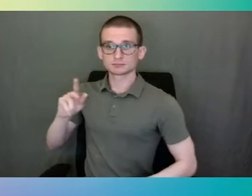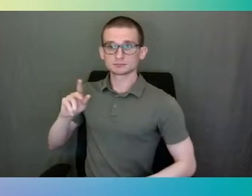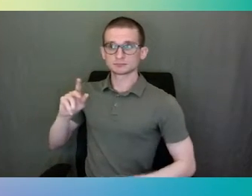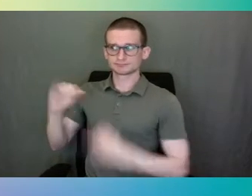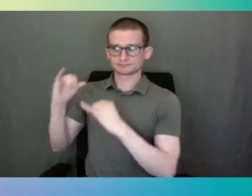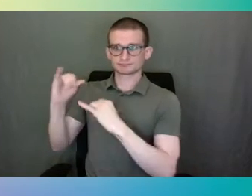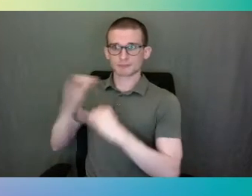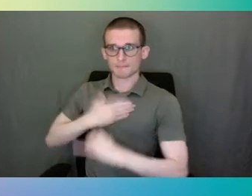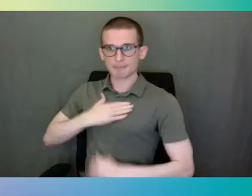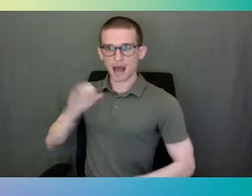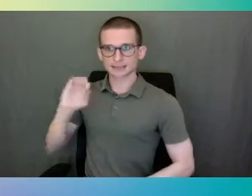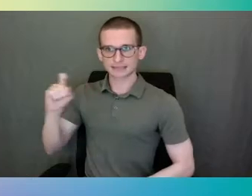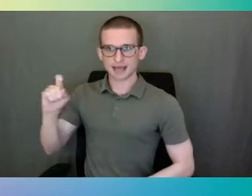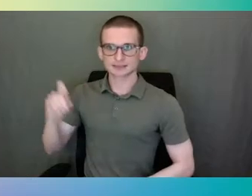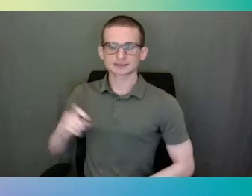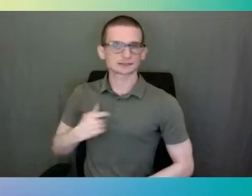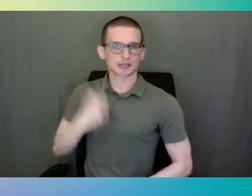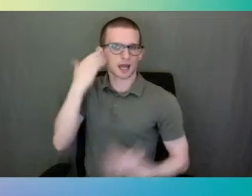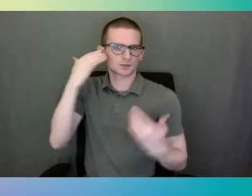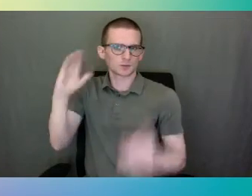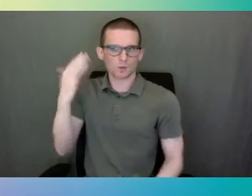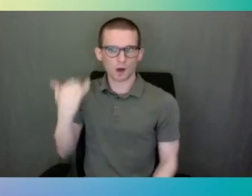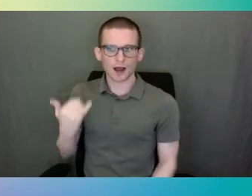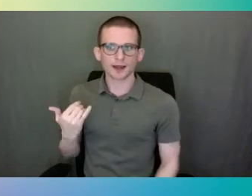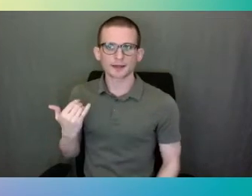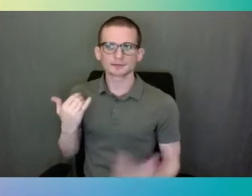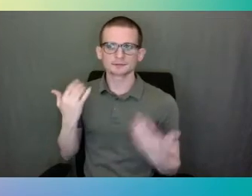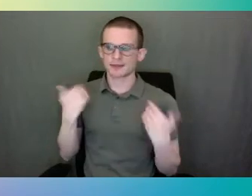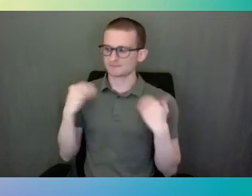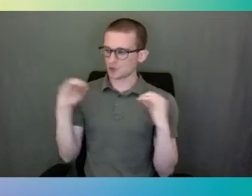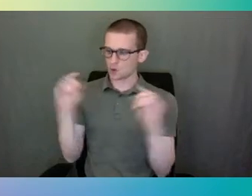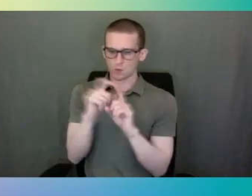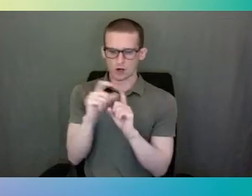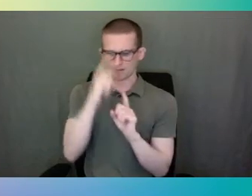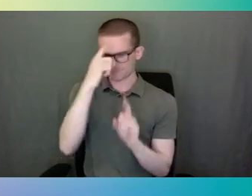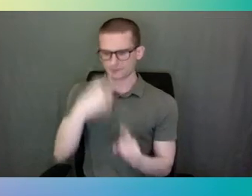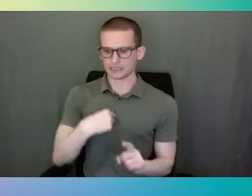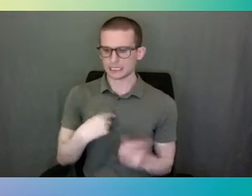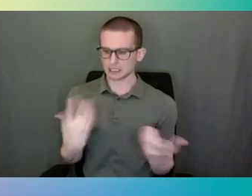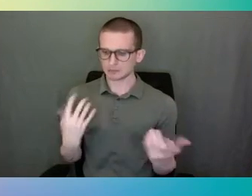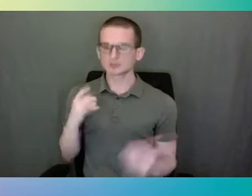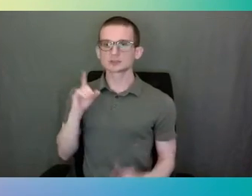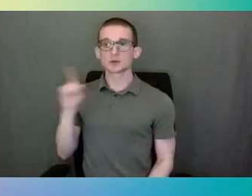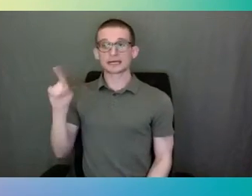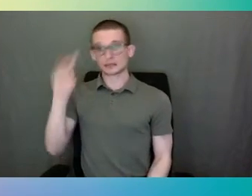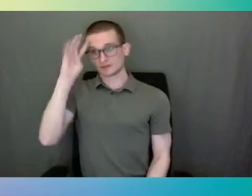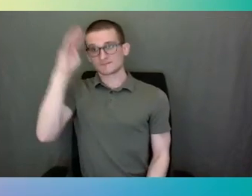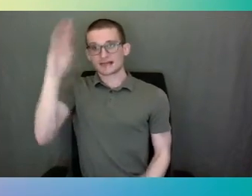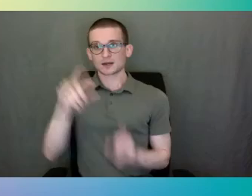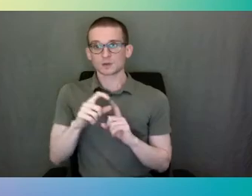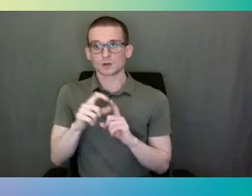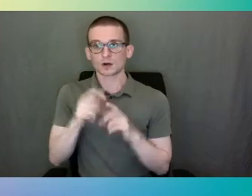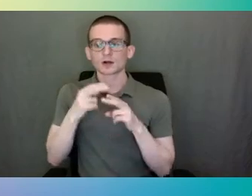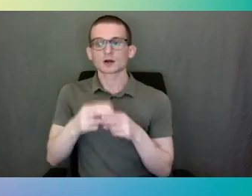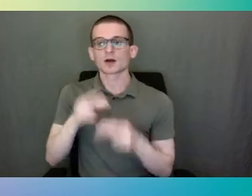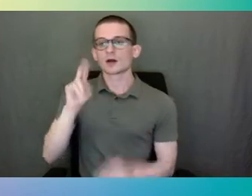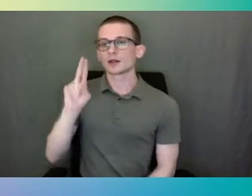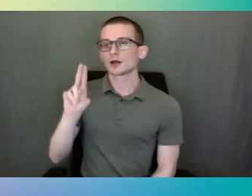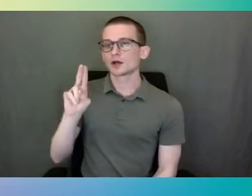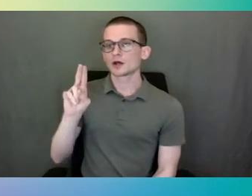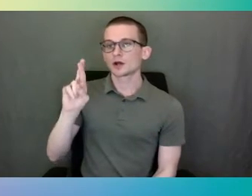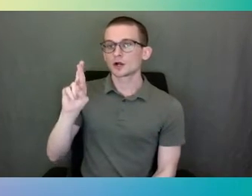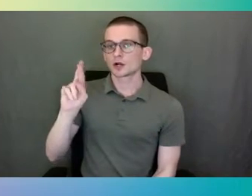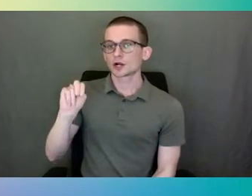why I am. There's no word for me. So he invents this word, earnings,